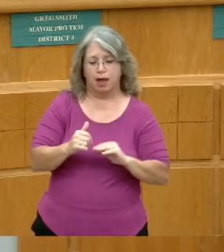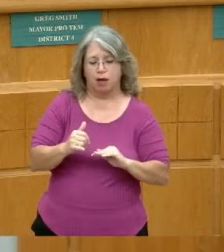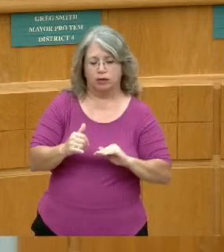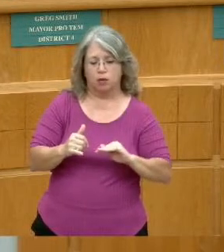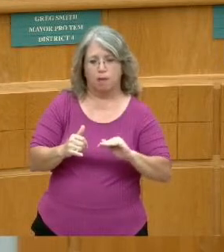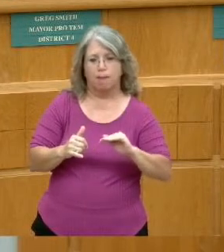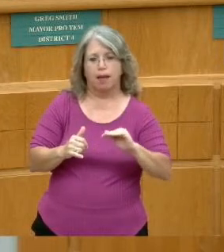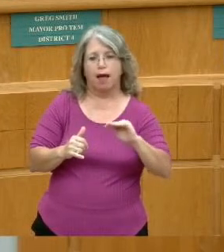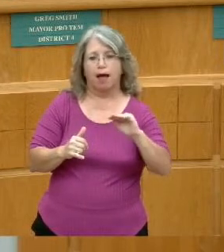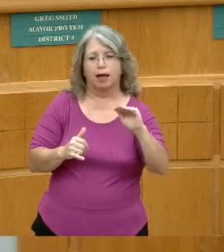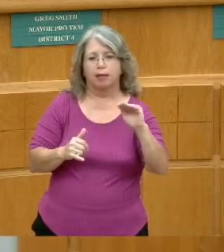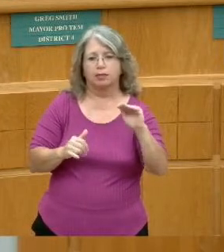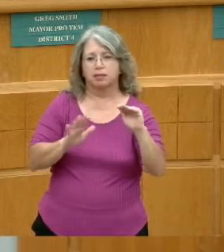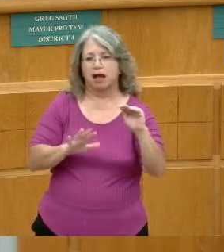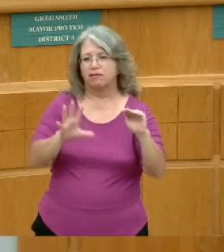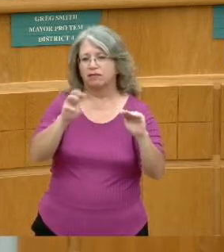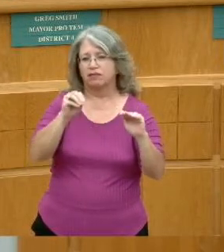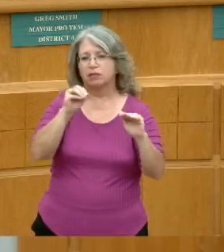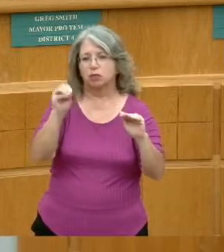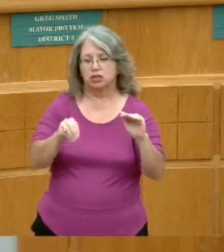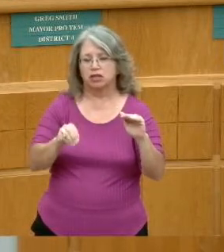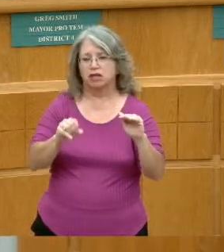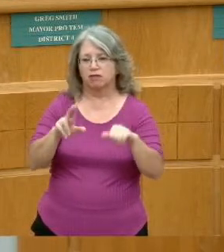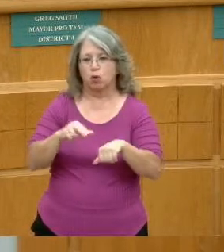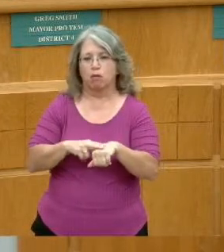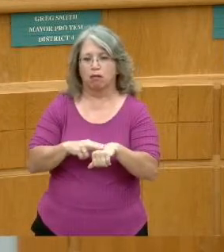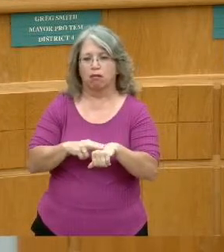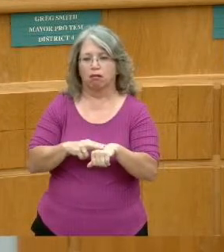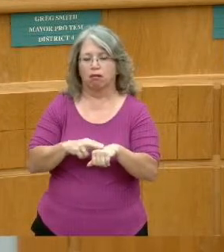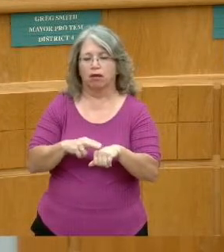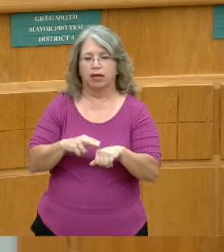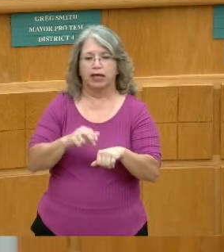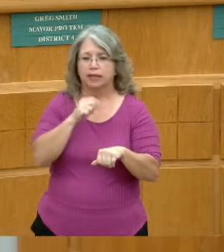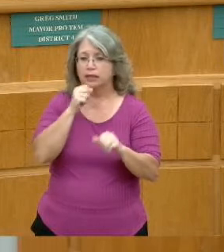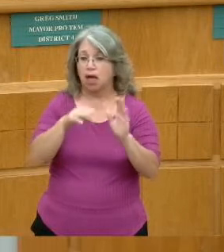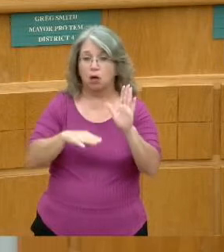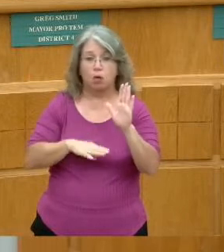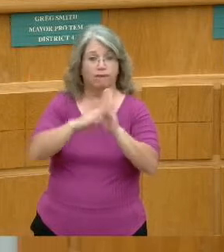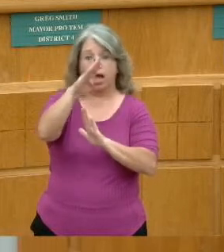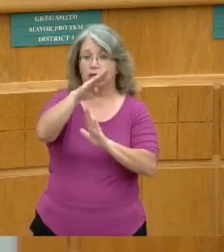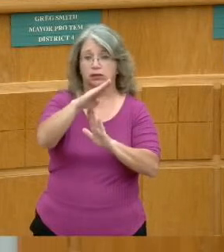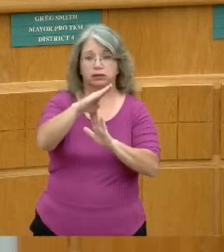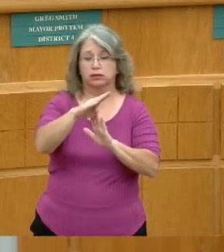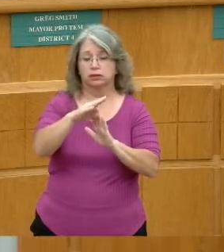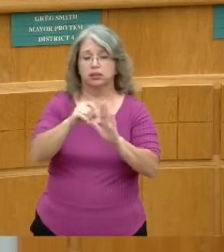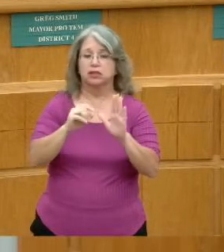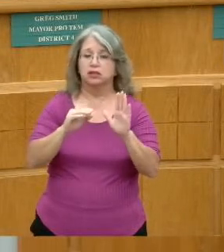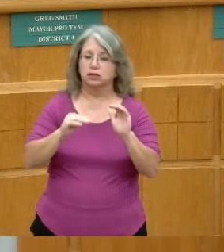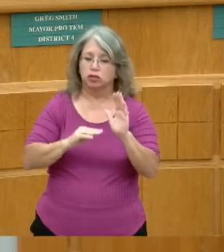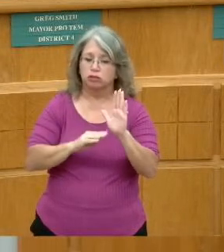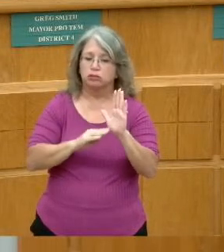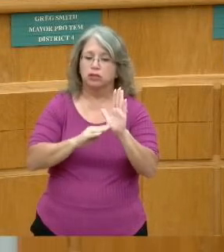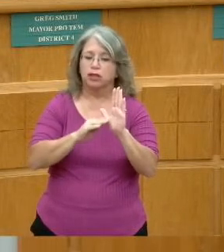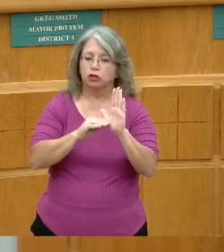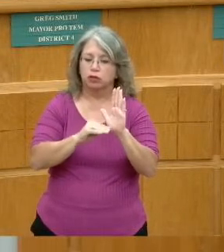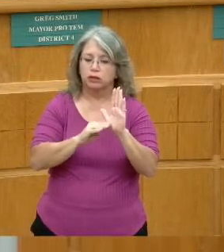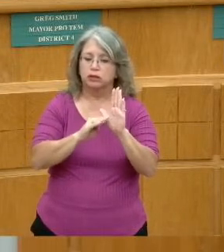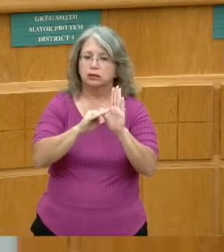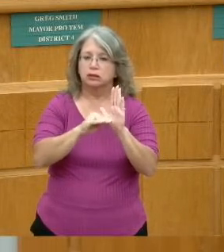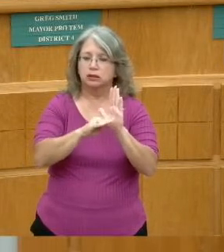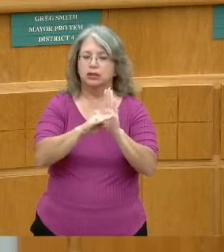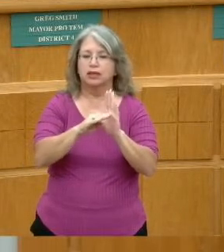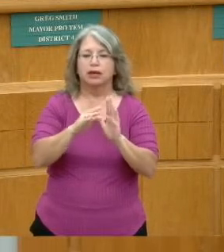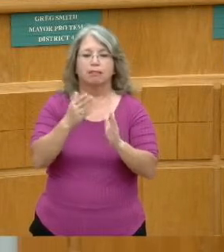And it's not increasing very fast right now. It's staying pretty level. And that might be the case because of people like me. I can